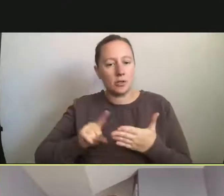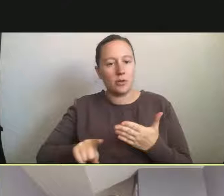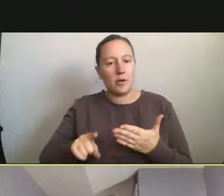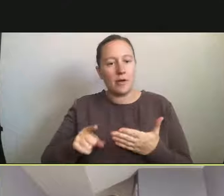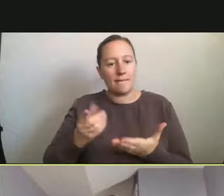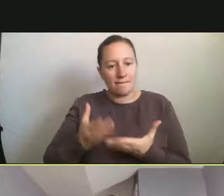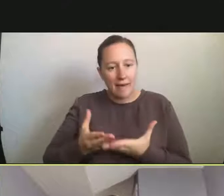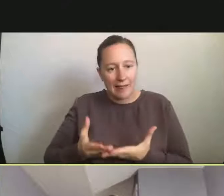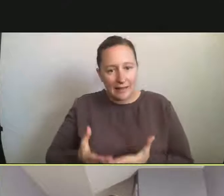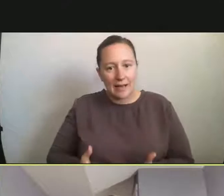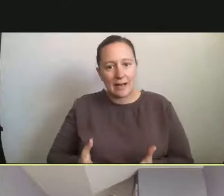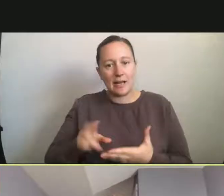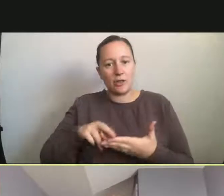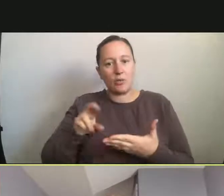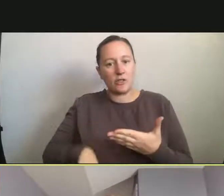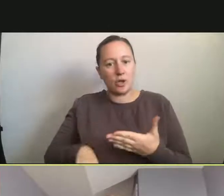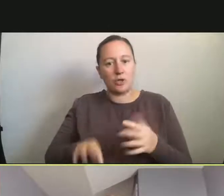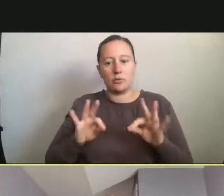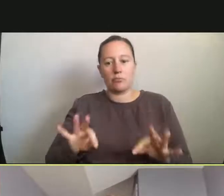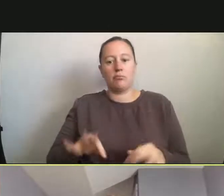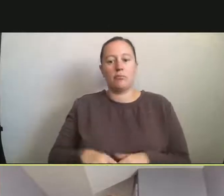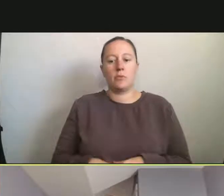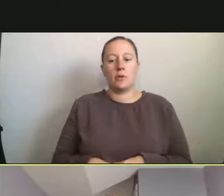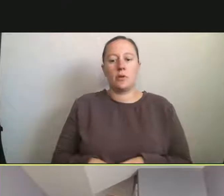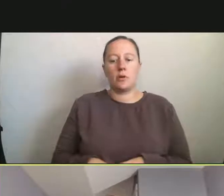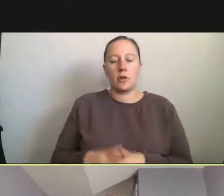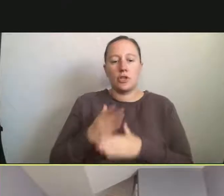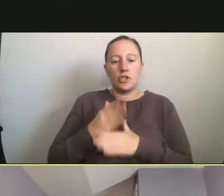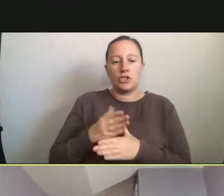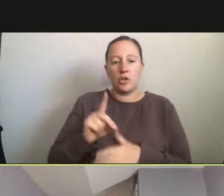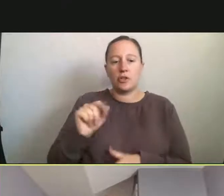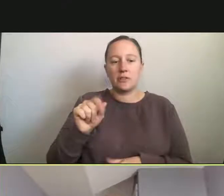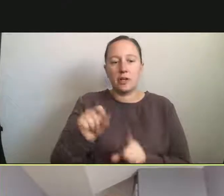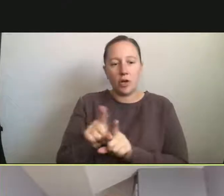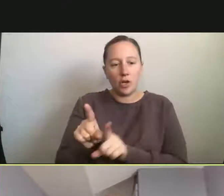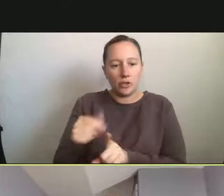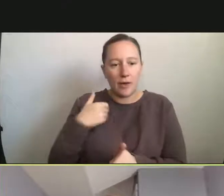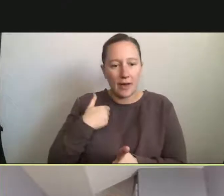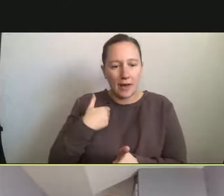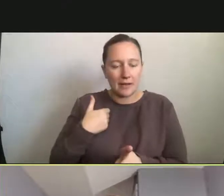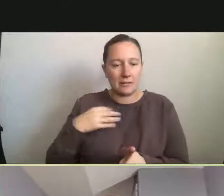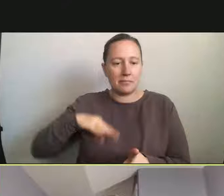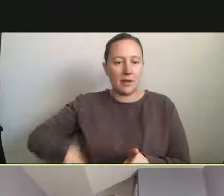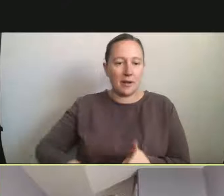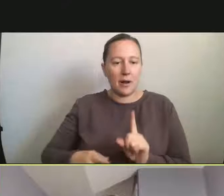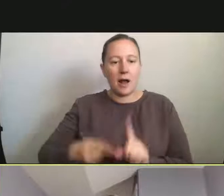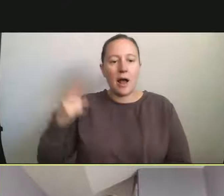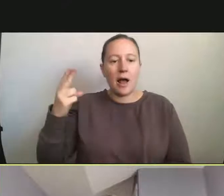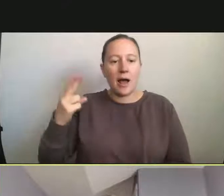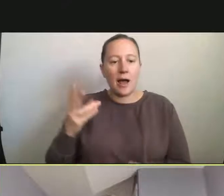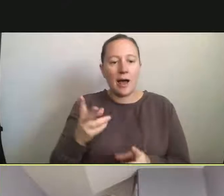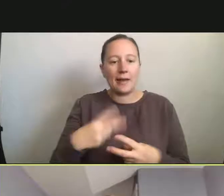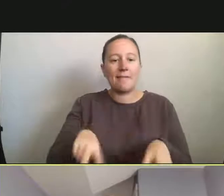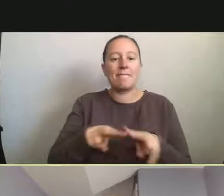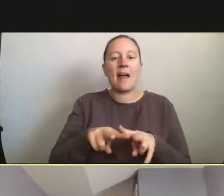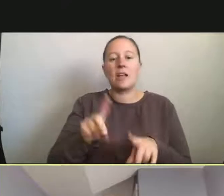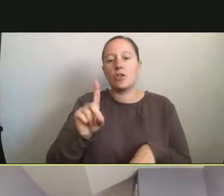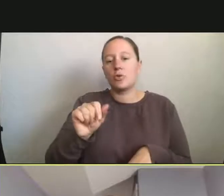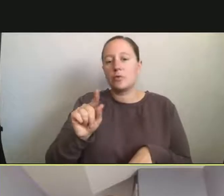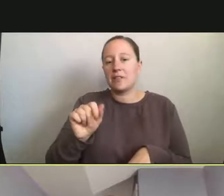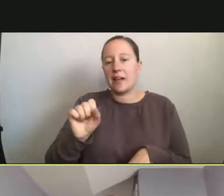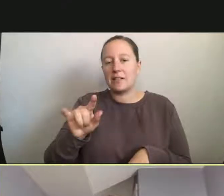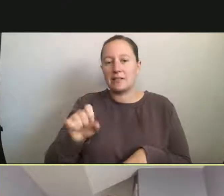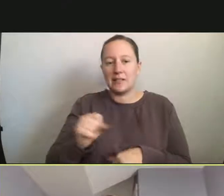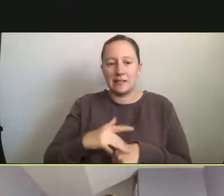validation of research results. Sharing data also has the benefit of making high-value data sets